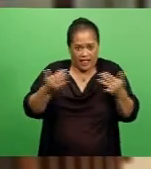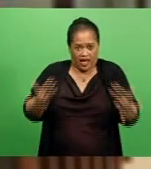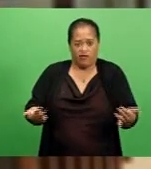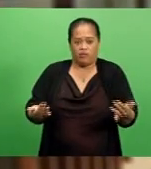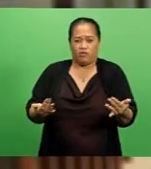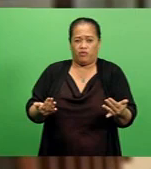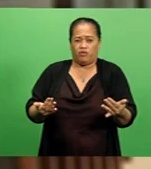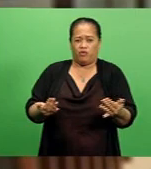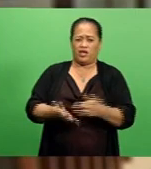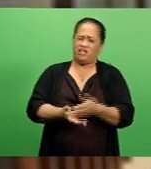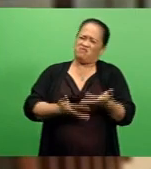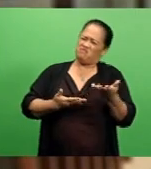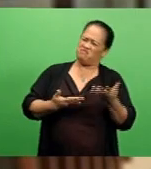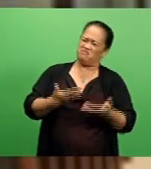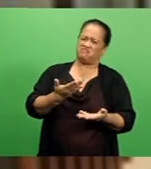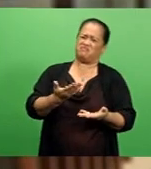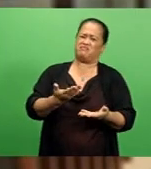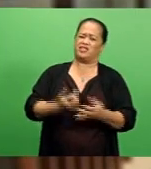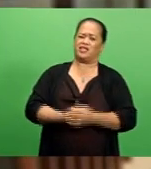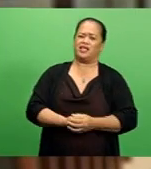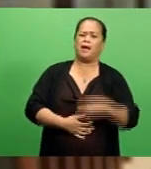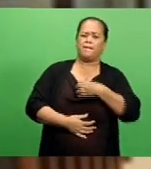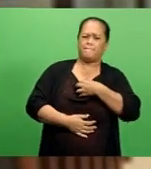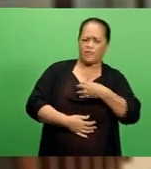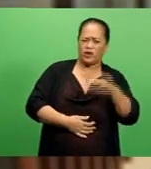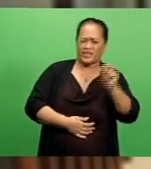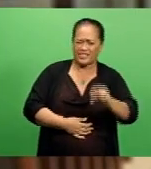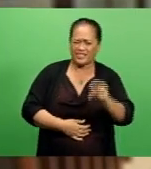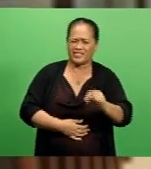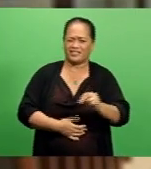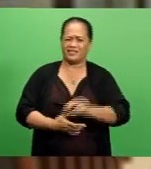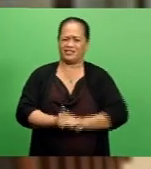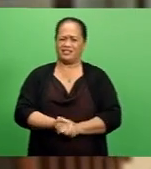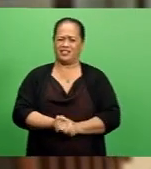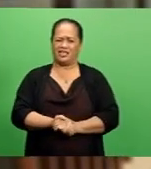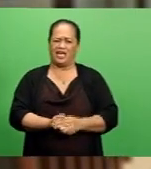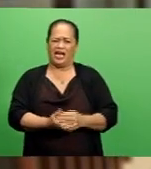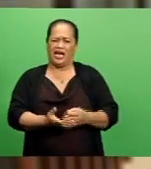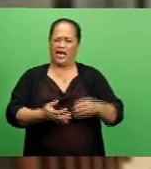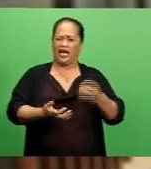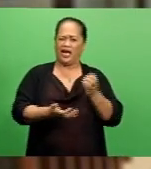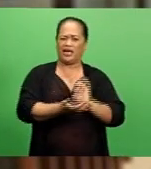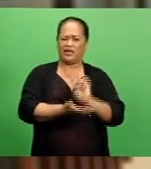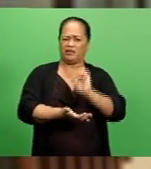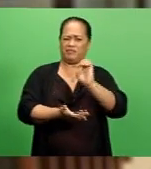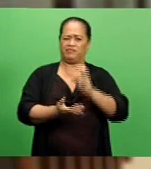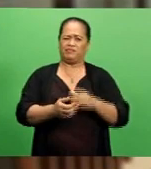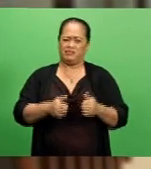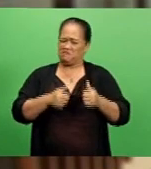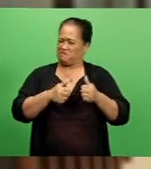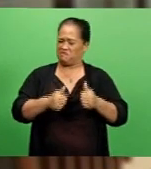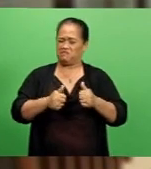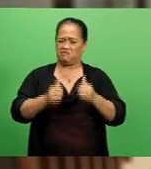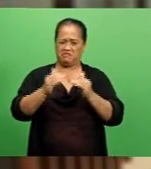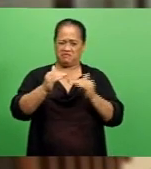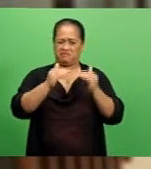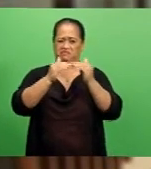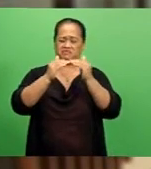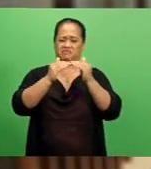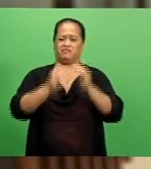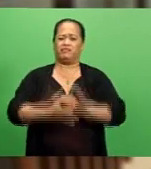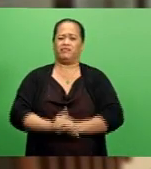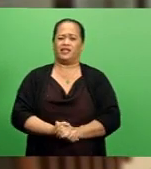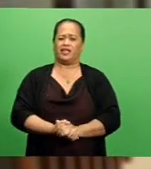whether significantly more stimulus will be needed to keep the economic recovery alive. Elsewhere, Britain's job